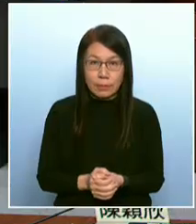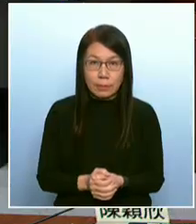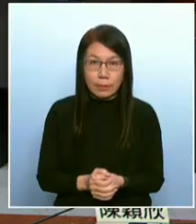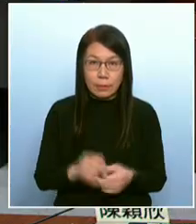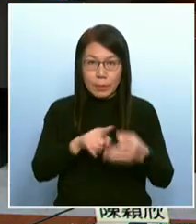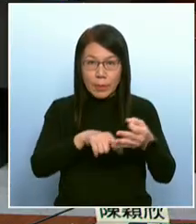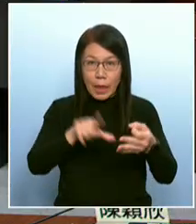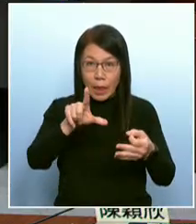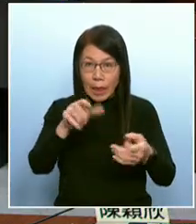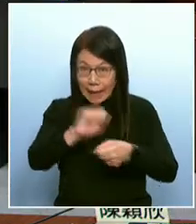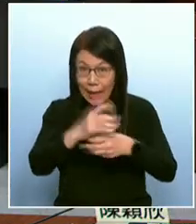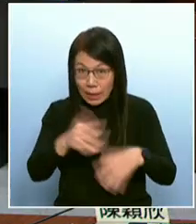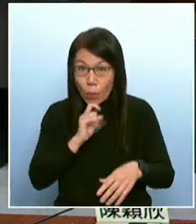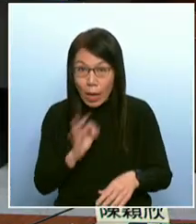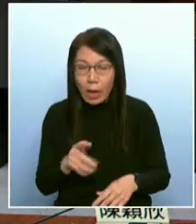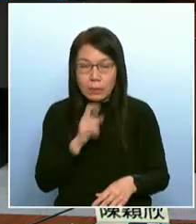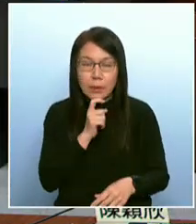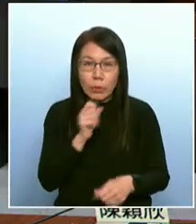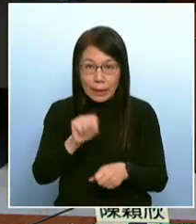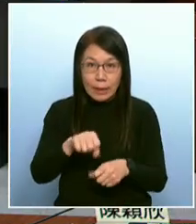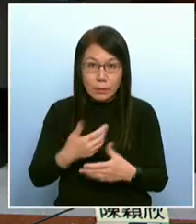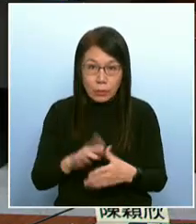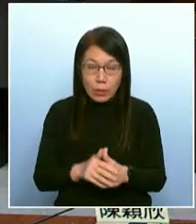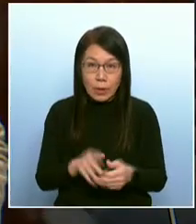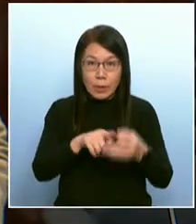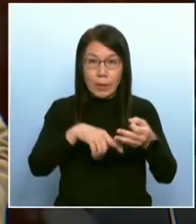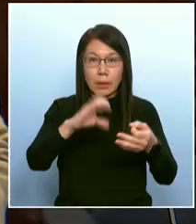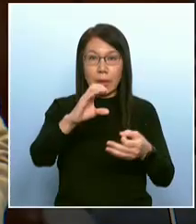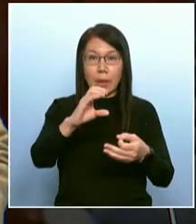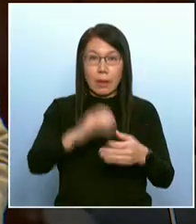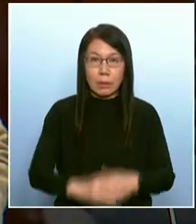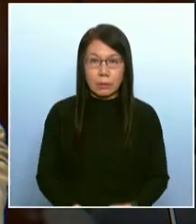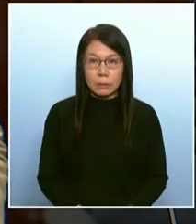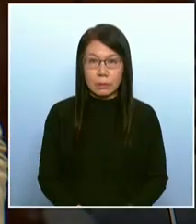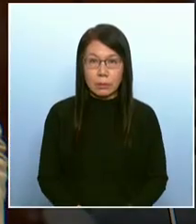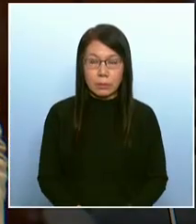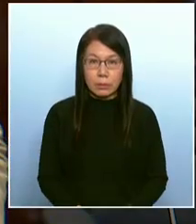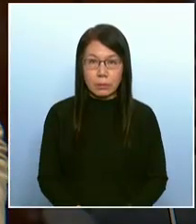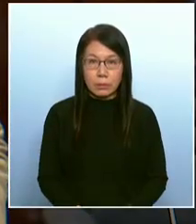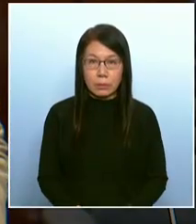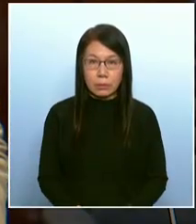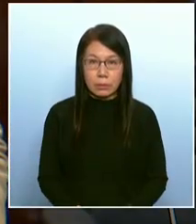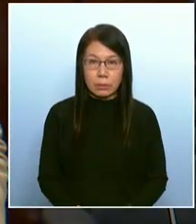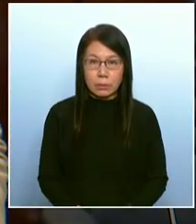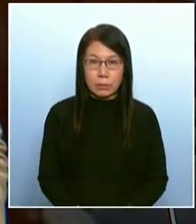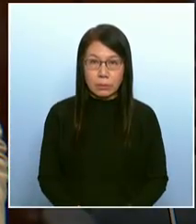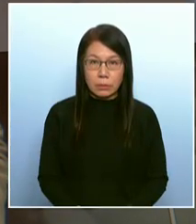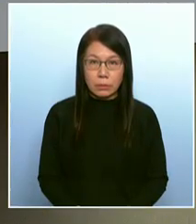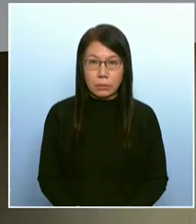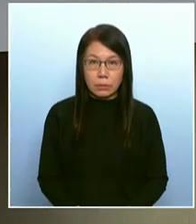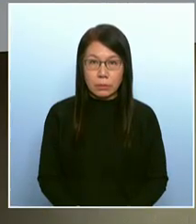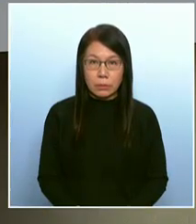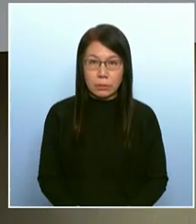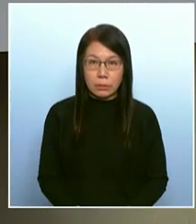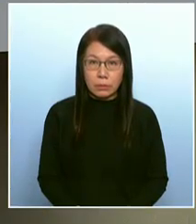Has the vote been added to the tally of Ms. Dr. Starry Lee? Yes. Ronick Chan.